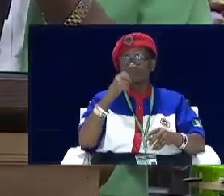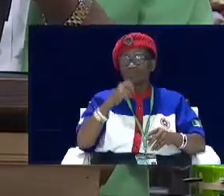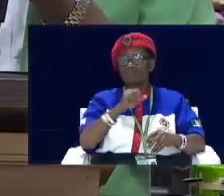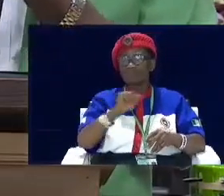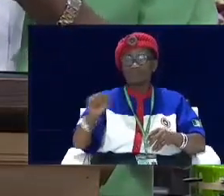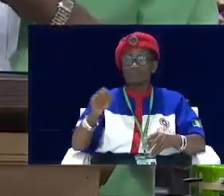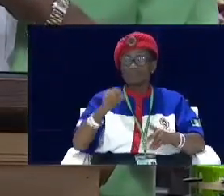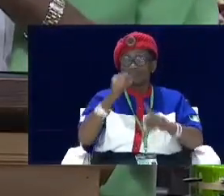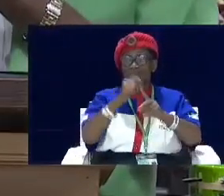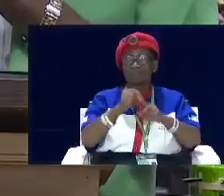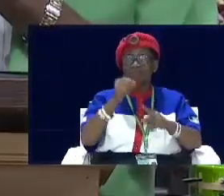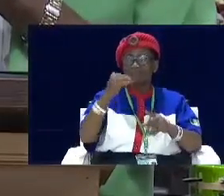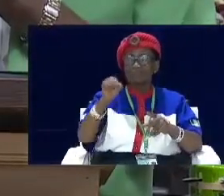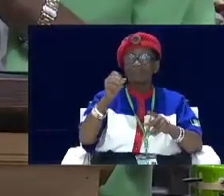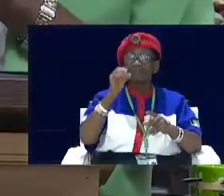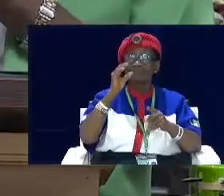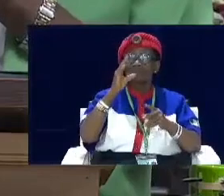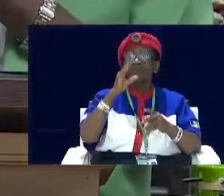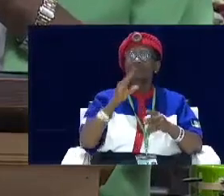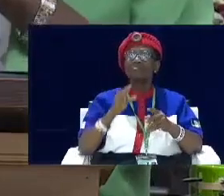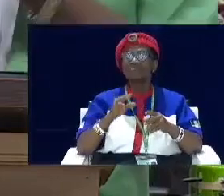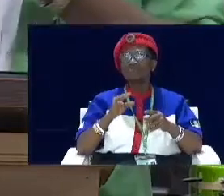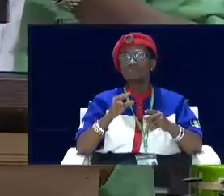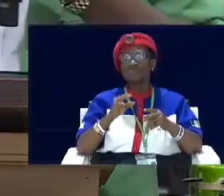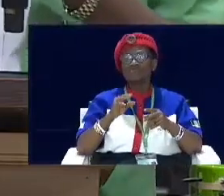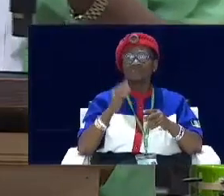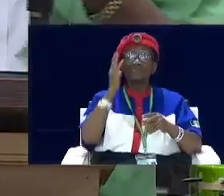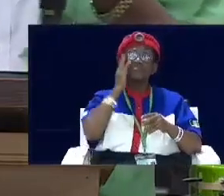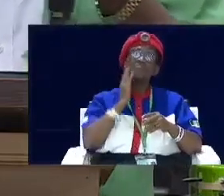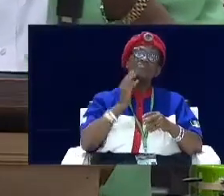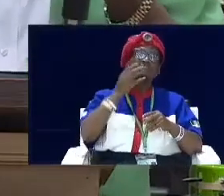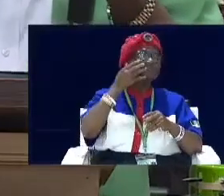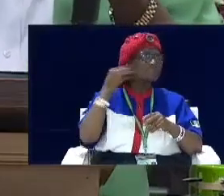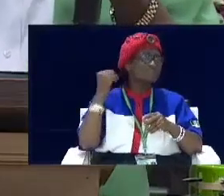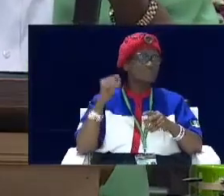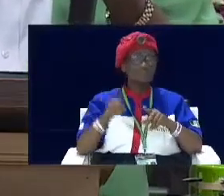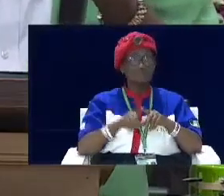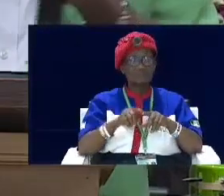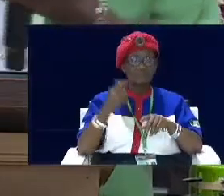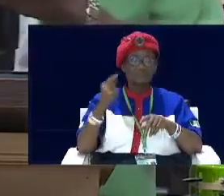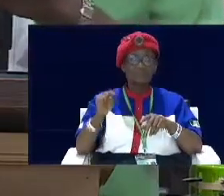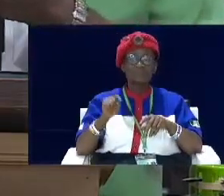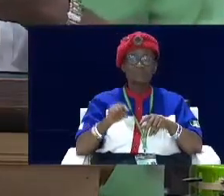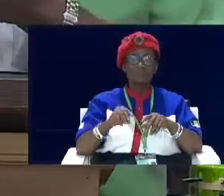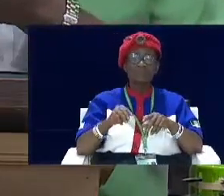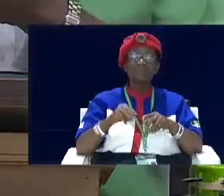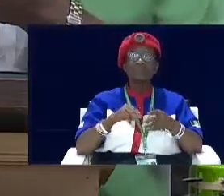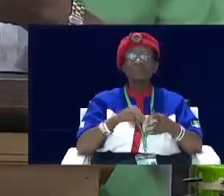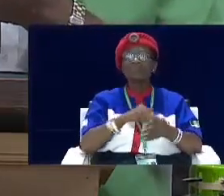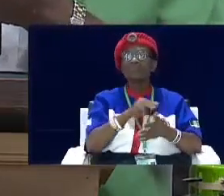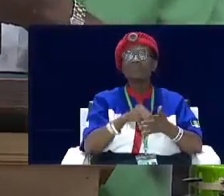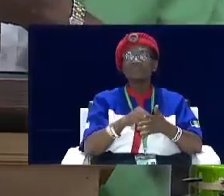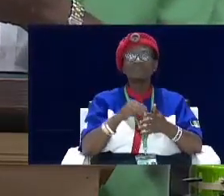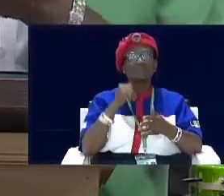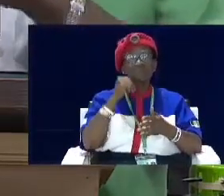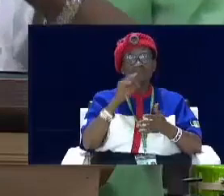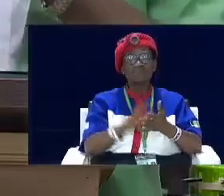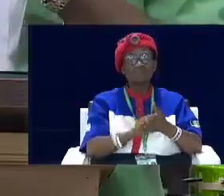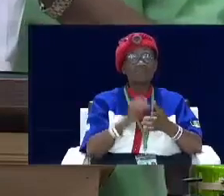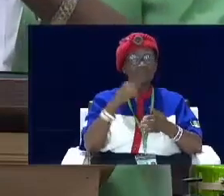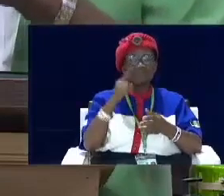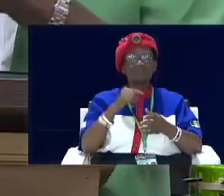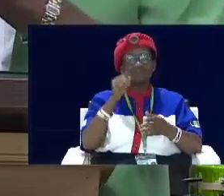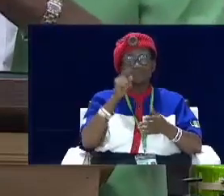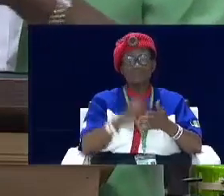Kogbo Yoruba rara o. So the midwife said, "What am I going to do now?" Obirin na ya agbe bi wa ni kini ma se